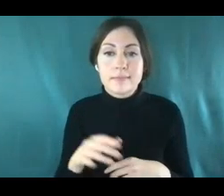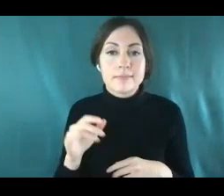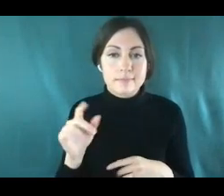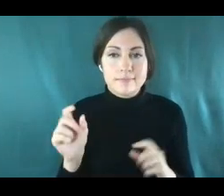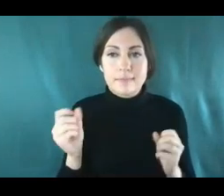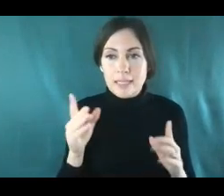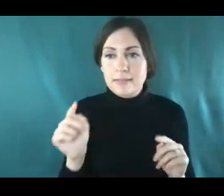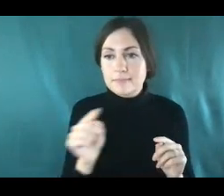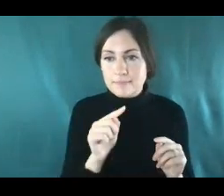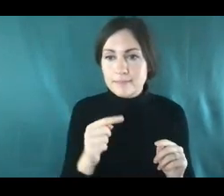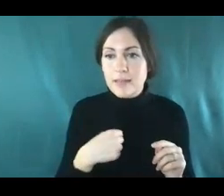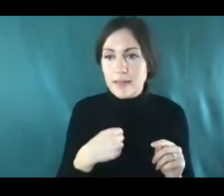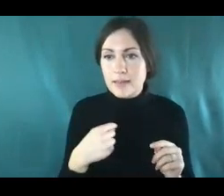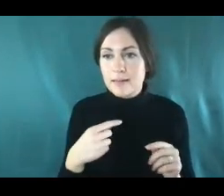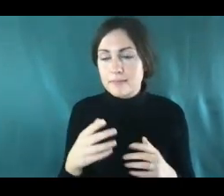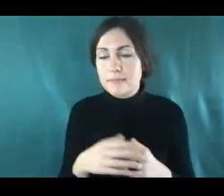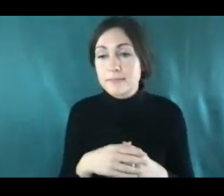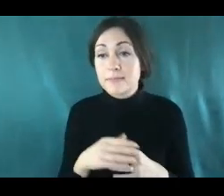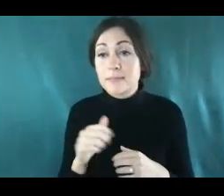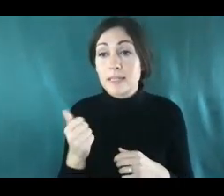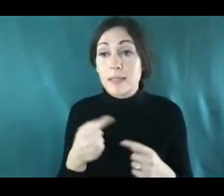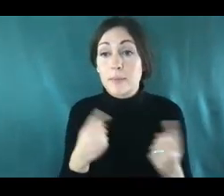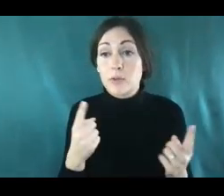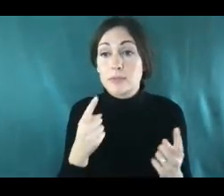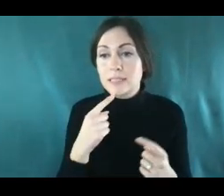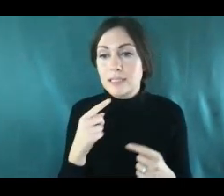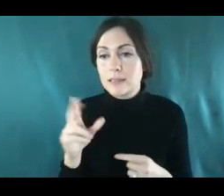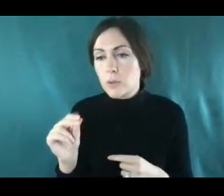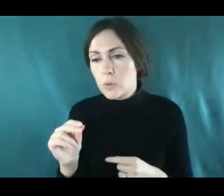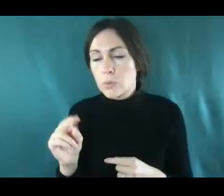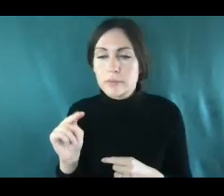Aye. All opposed, please say nay.